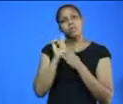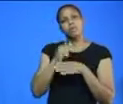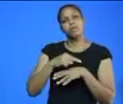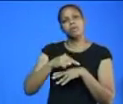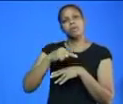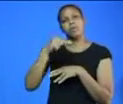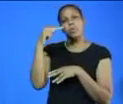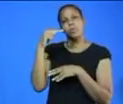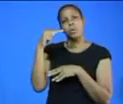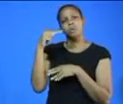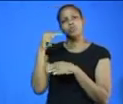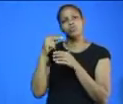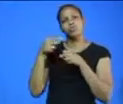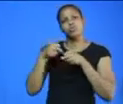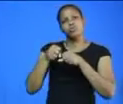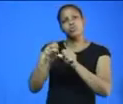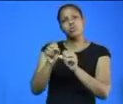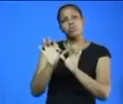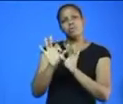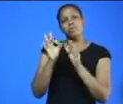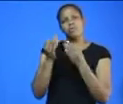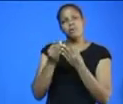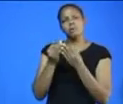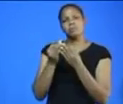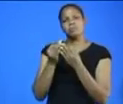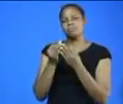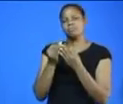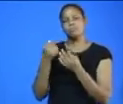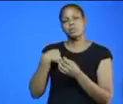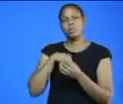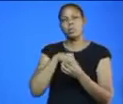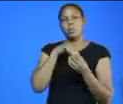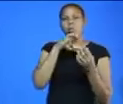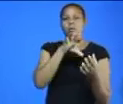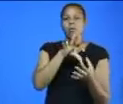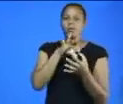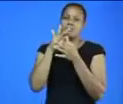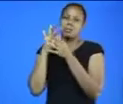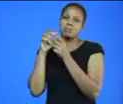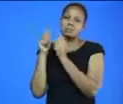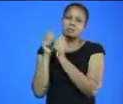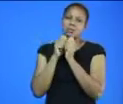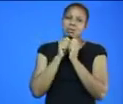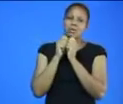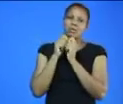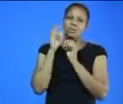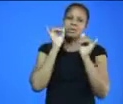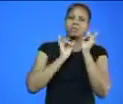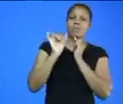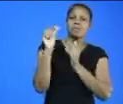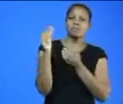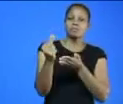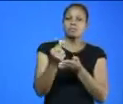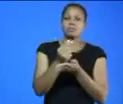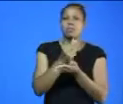have this covered. We are joined together by the everlasting gospel. And so to